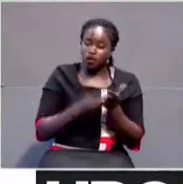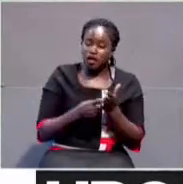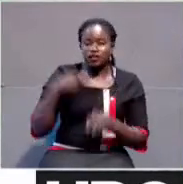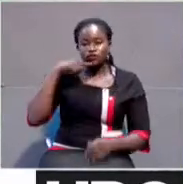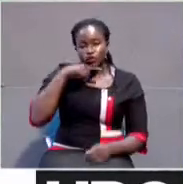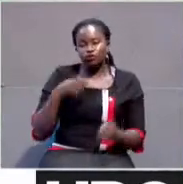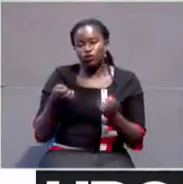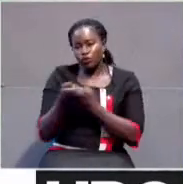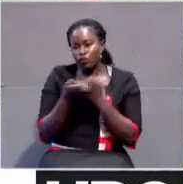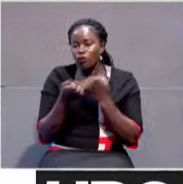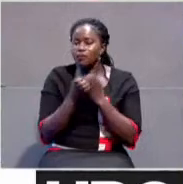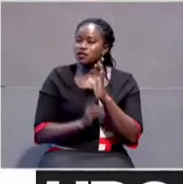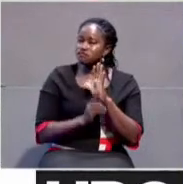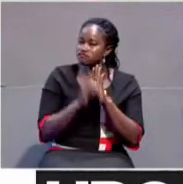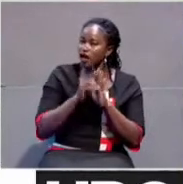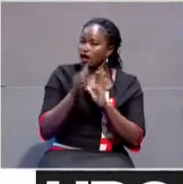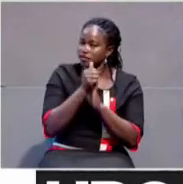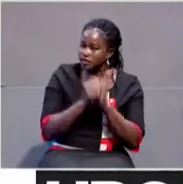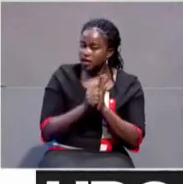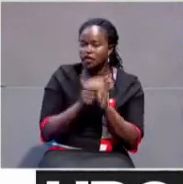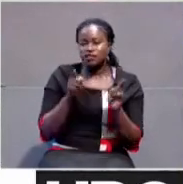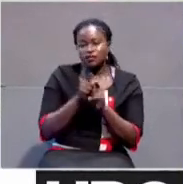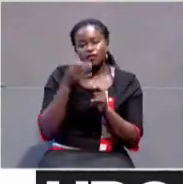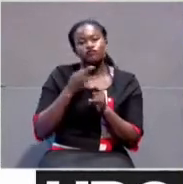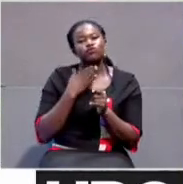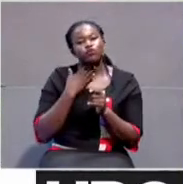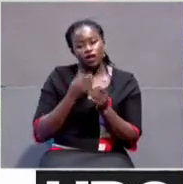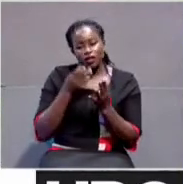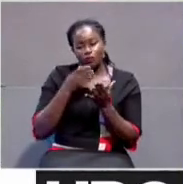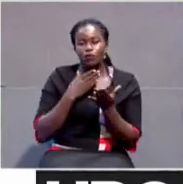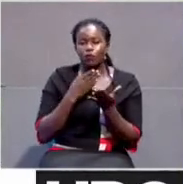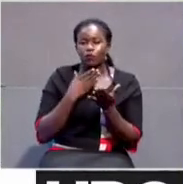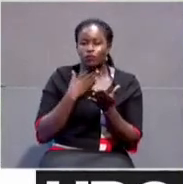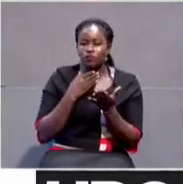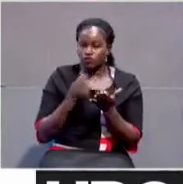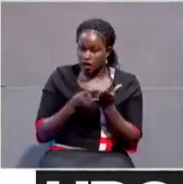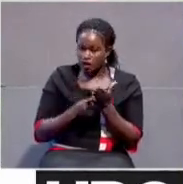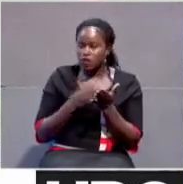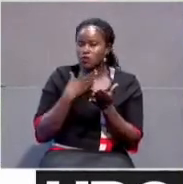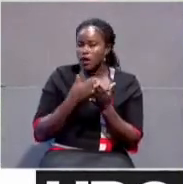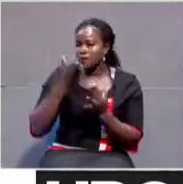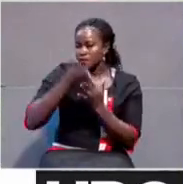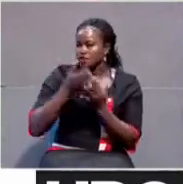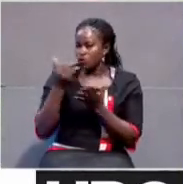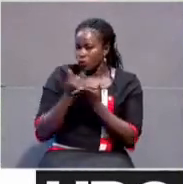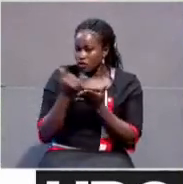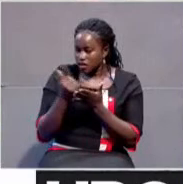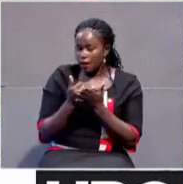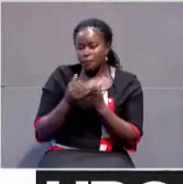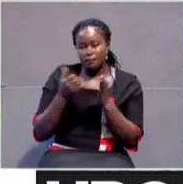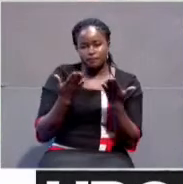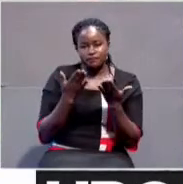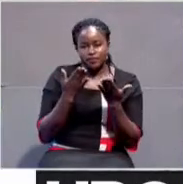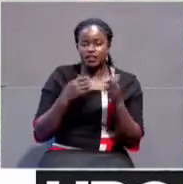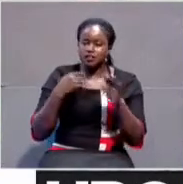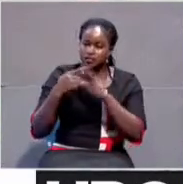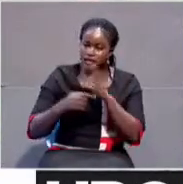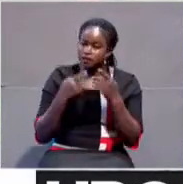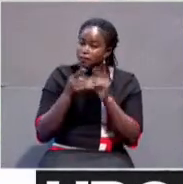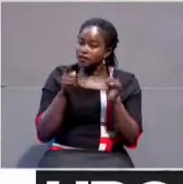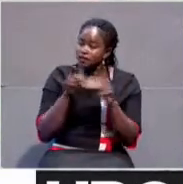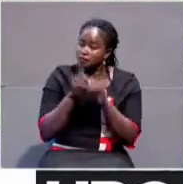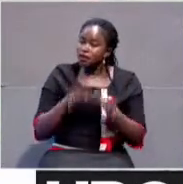agenda and its strive for middle income status. However, experts want it to be done in a more sustainable and eco-friendly